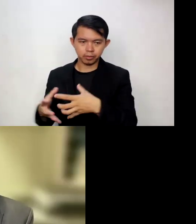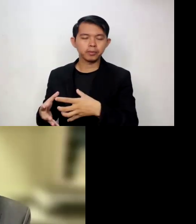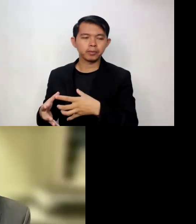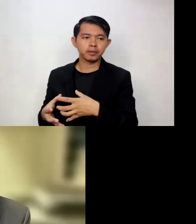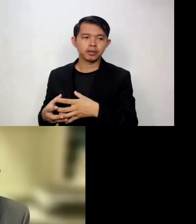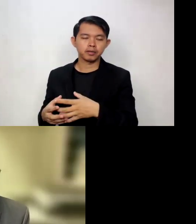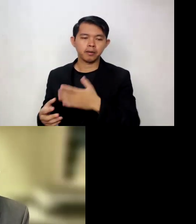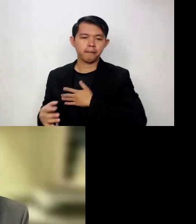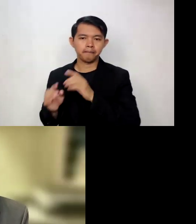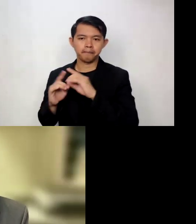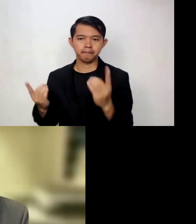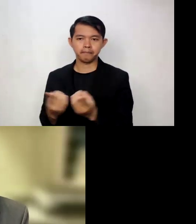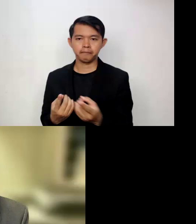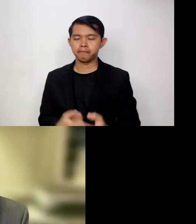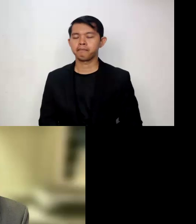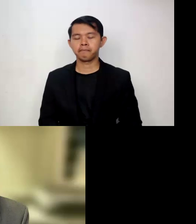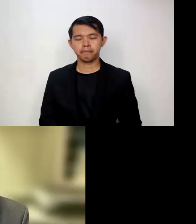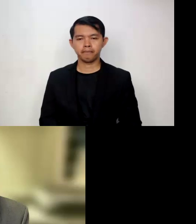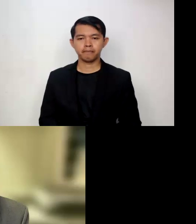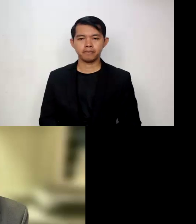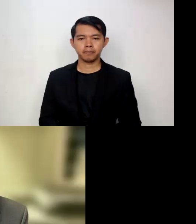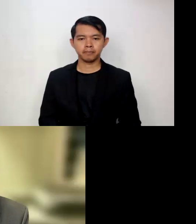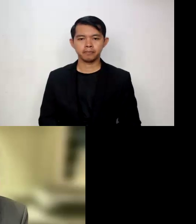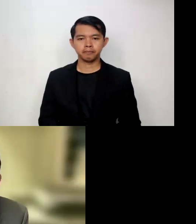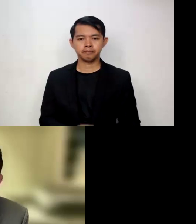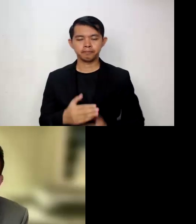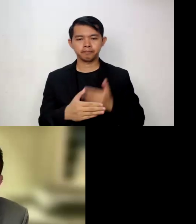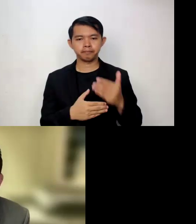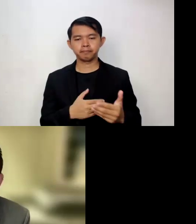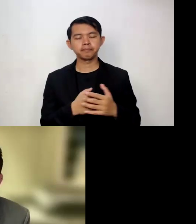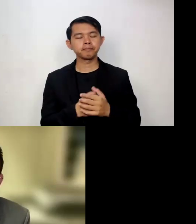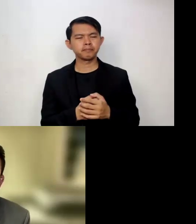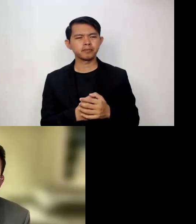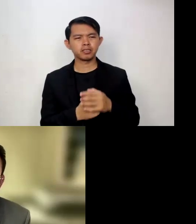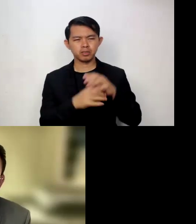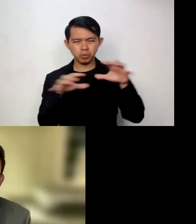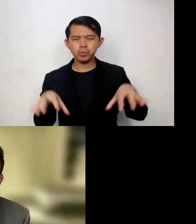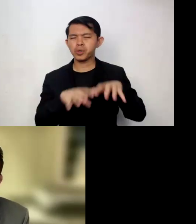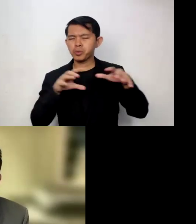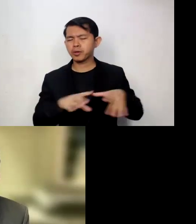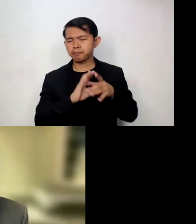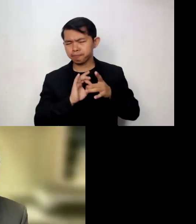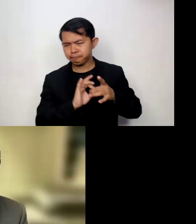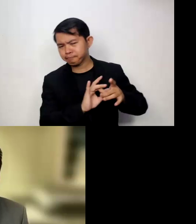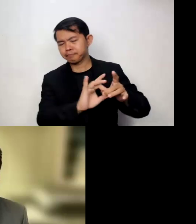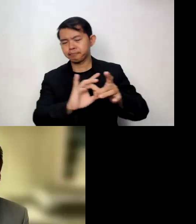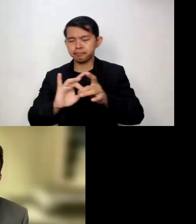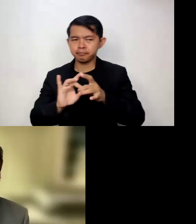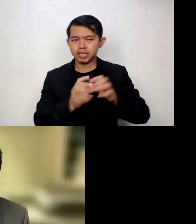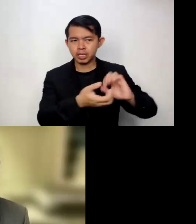my department. And work with those allies to be able to